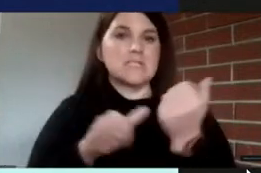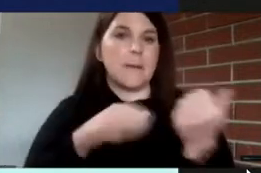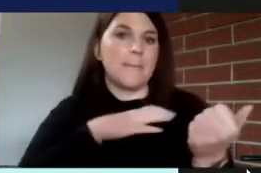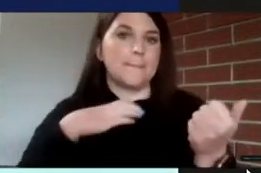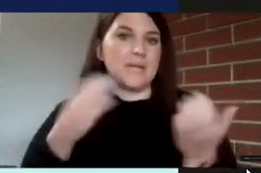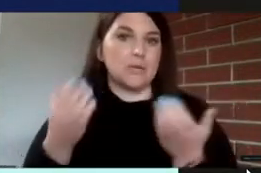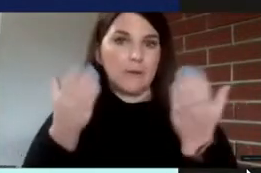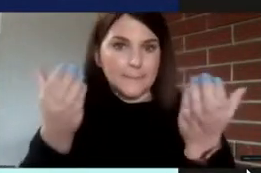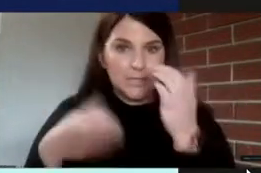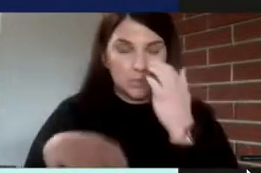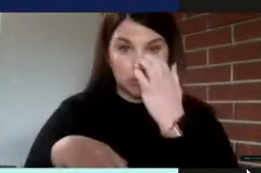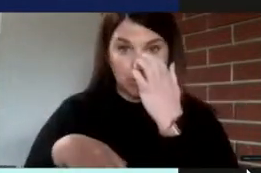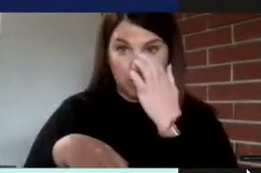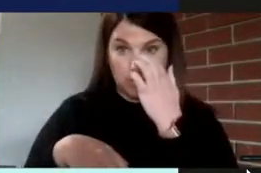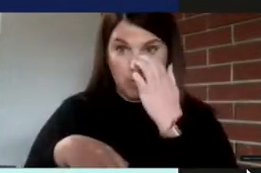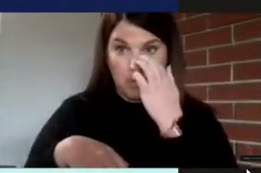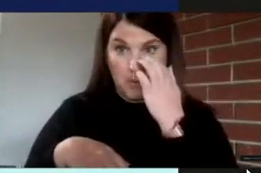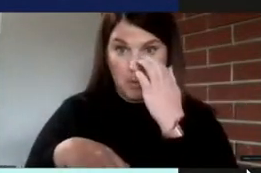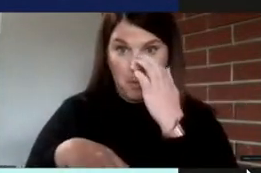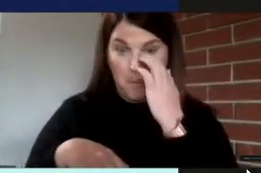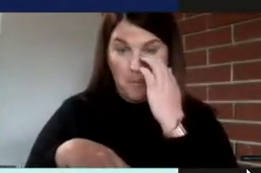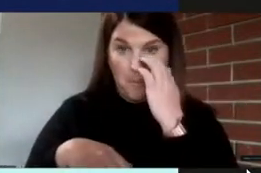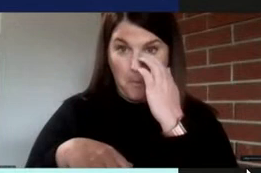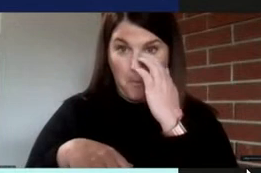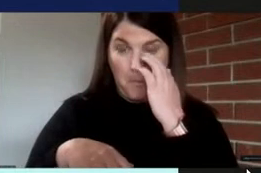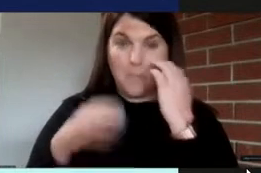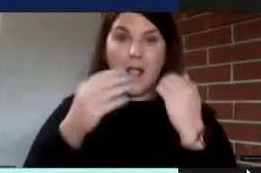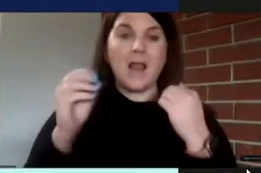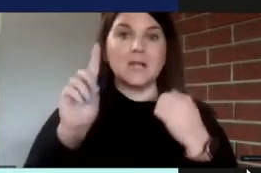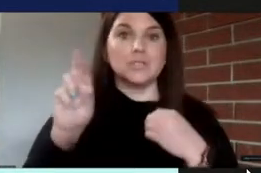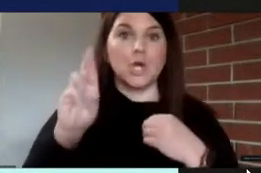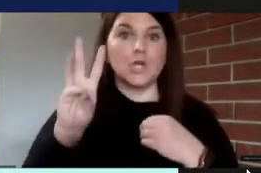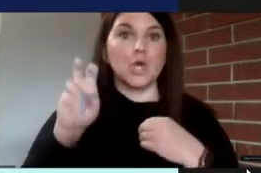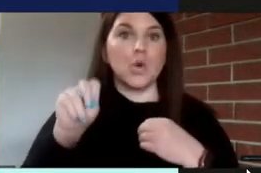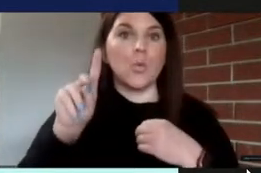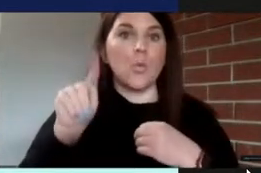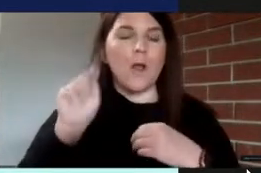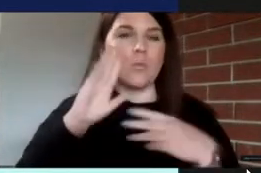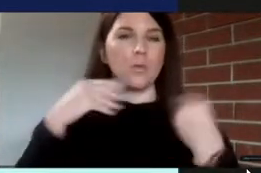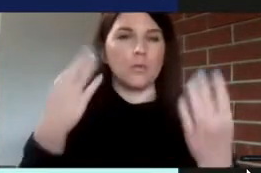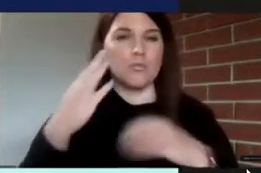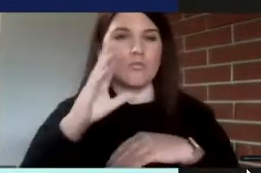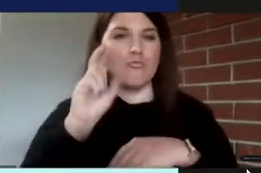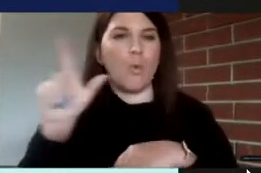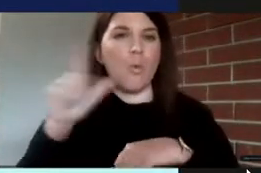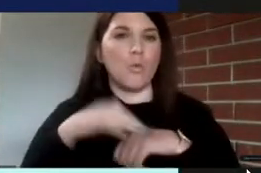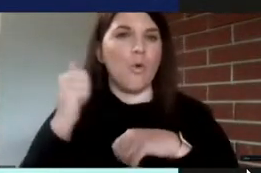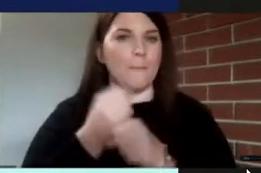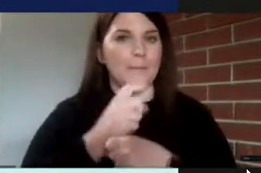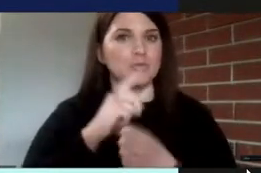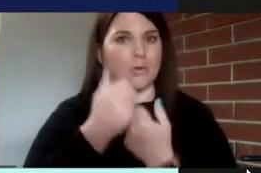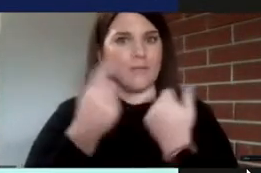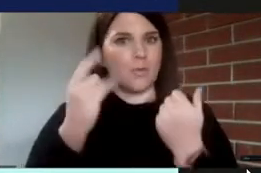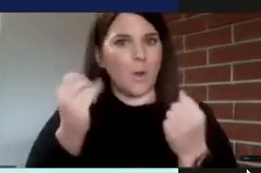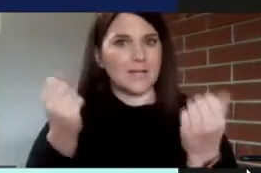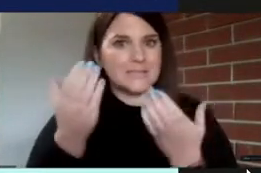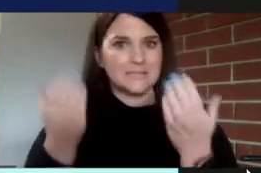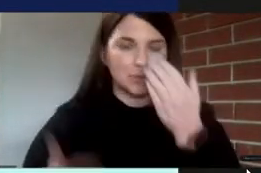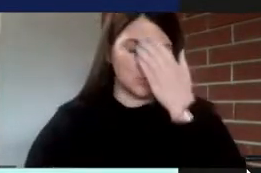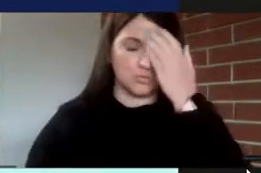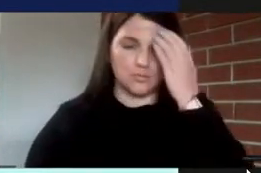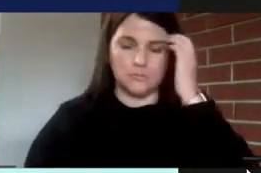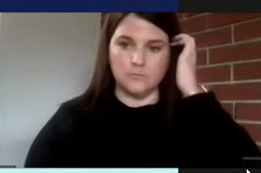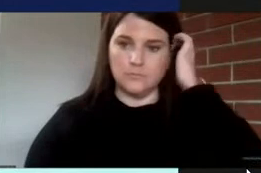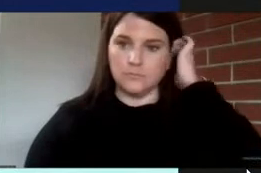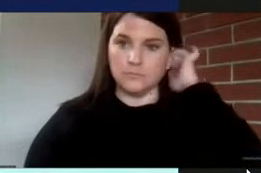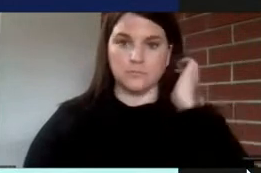recommendations. In between, Dr. Wendt will revisit the roll call, make sure that everyone is here and accounted for. So, Roy,